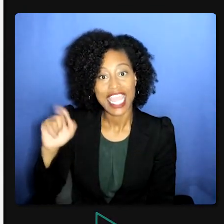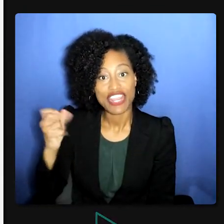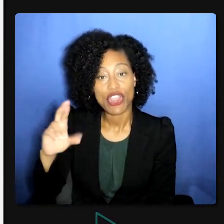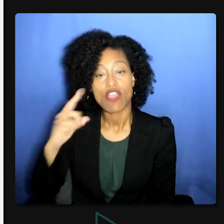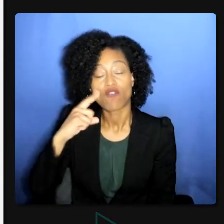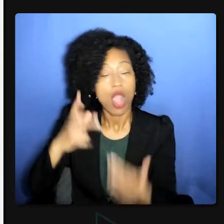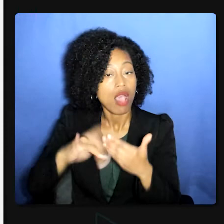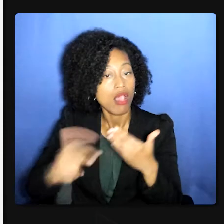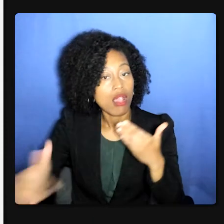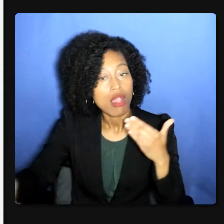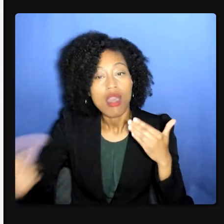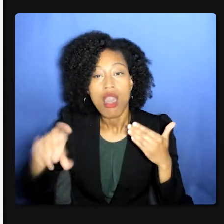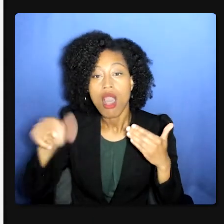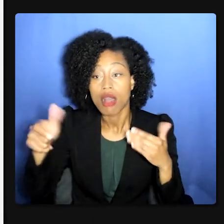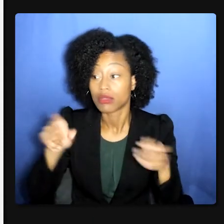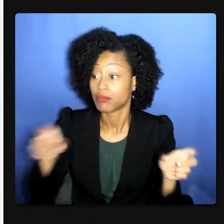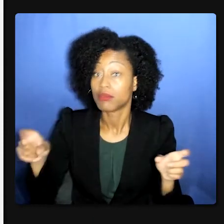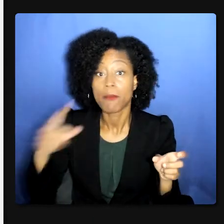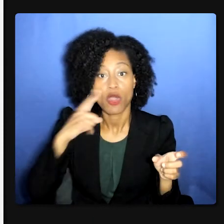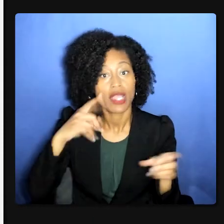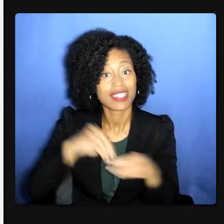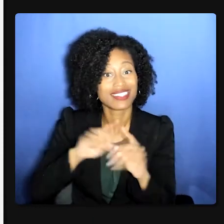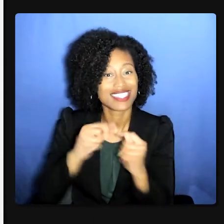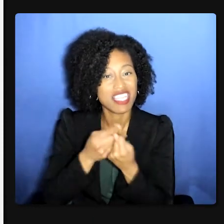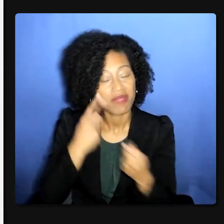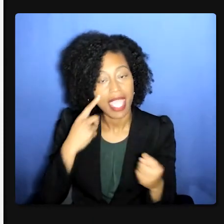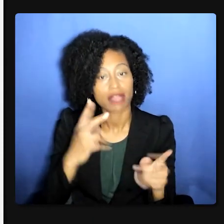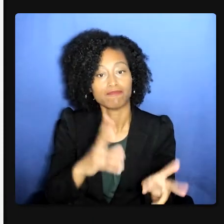to consume anywhere in the world.